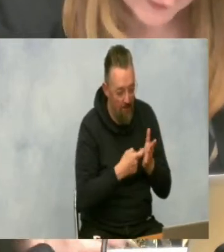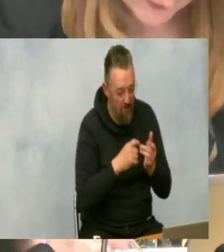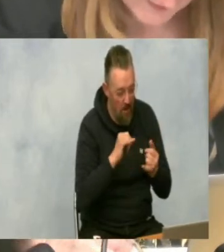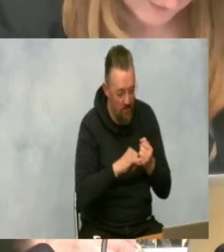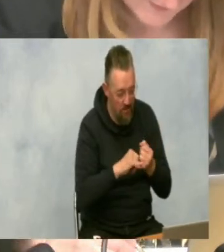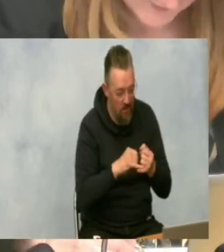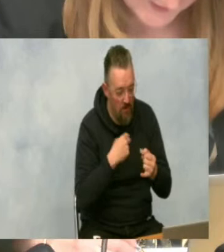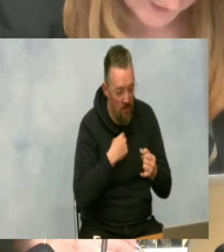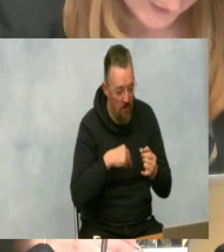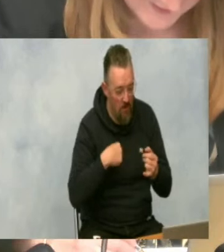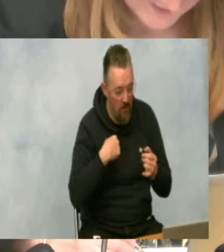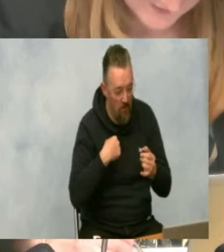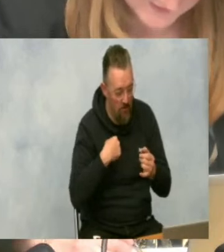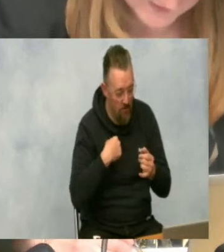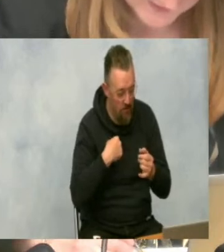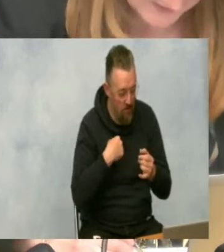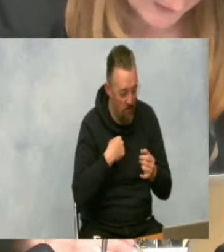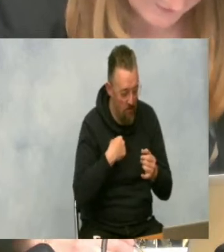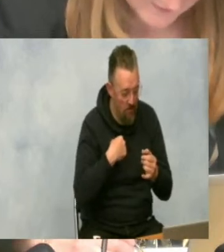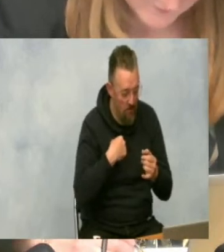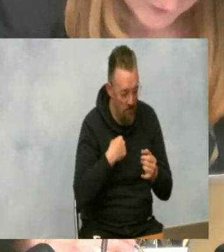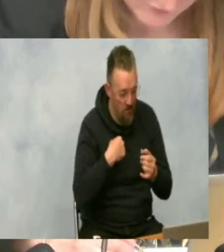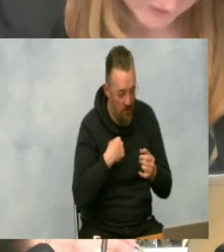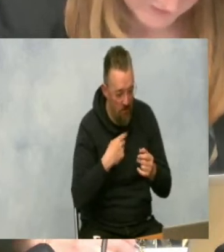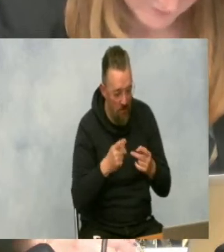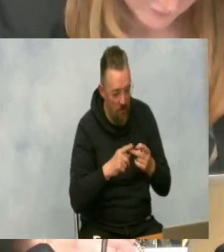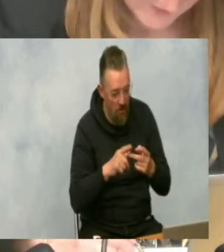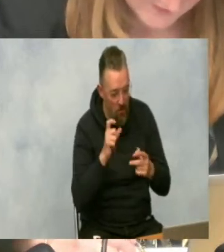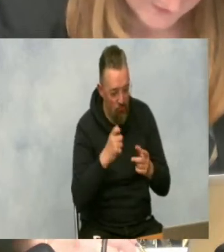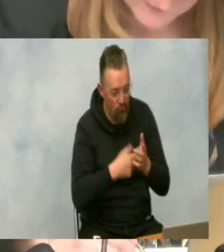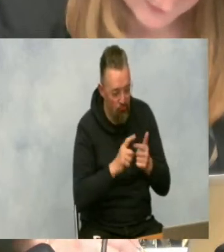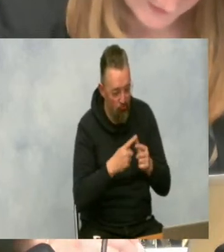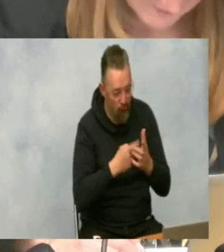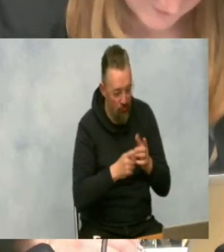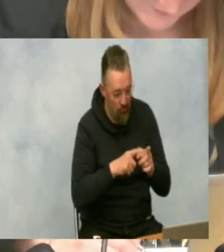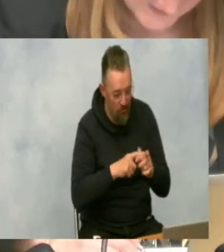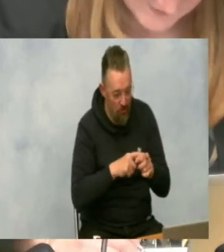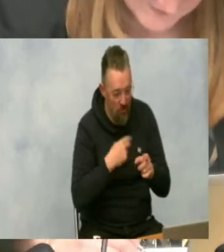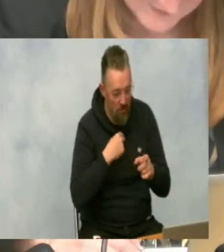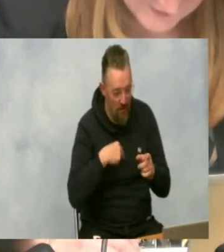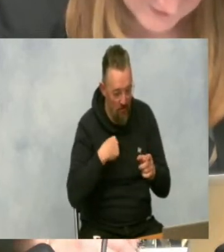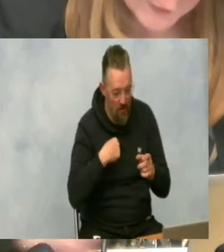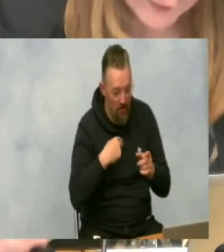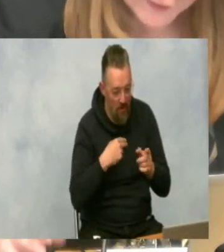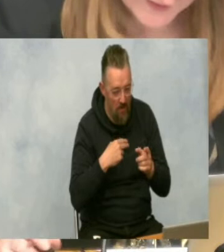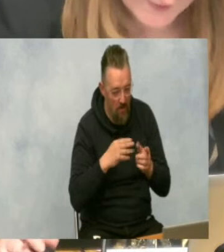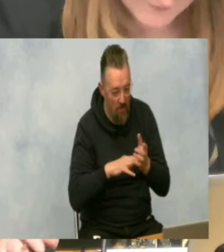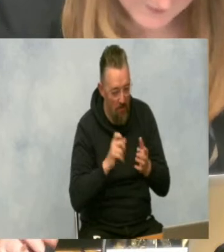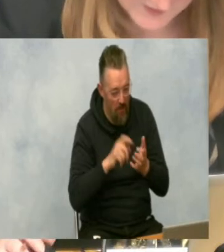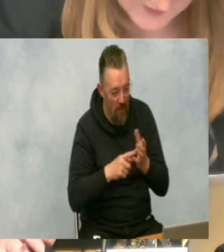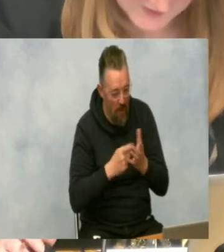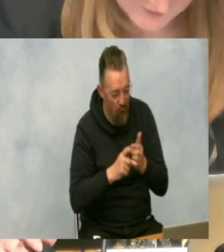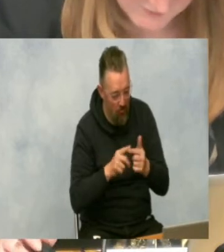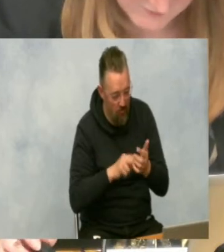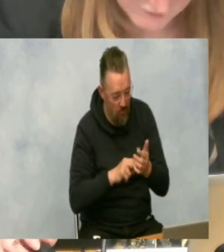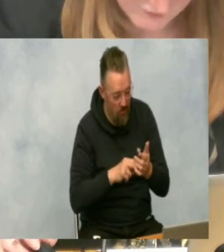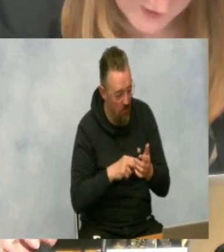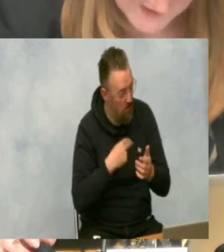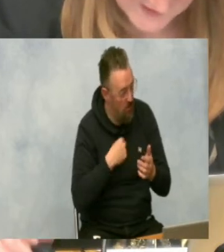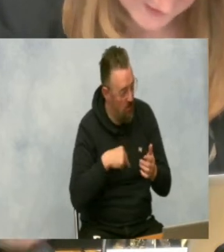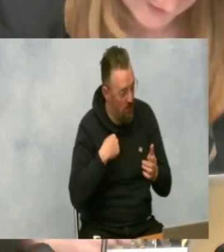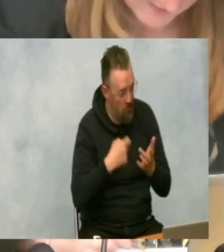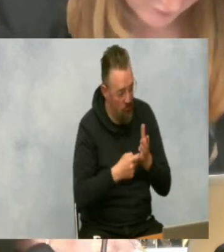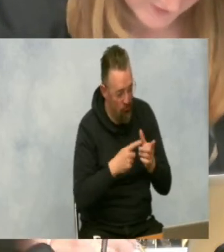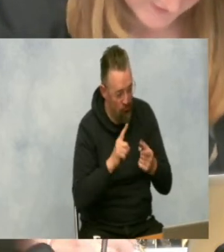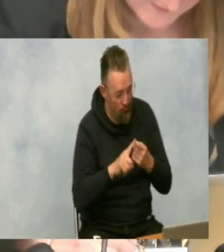and Councillor McCallan. Councillor McCreary is present, and Councillor McCallan. Councillor